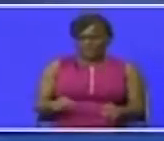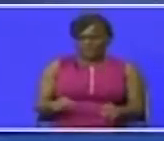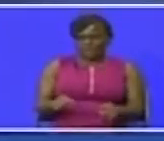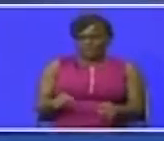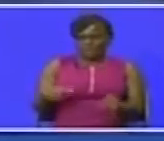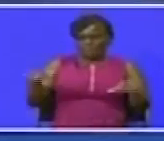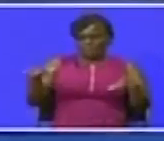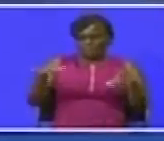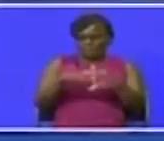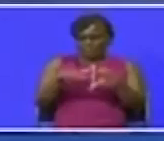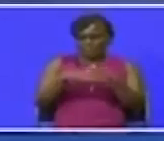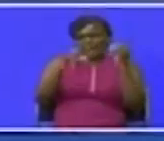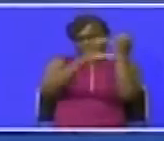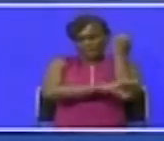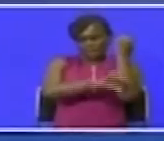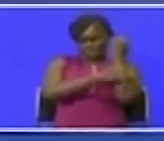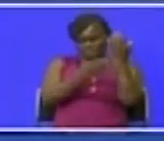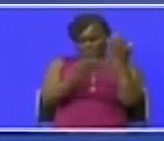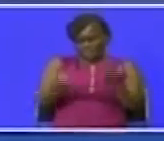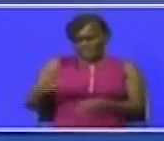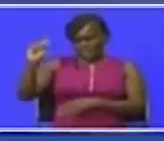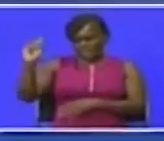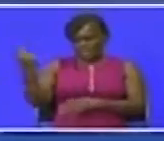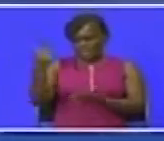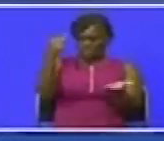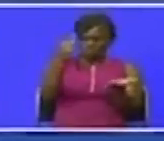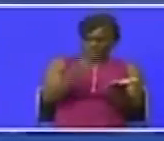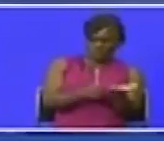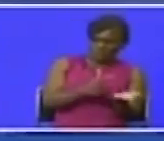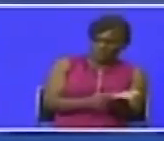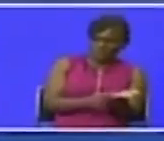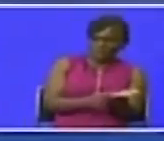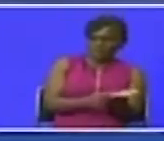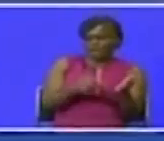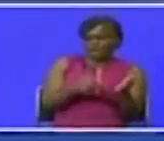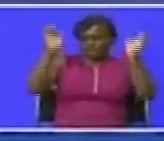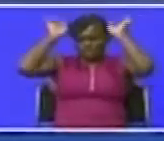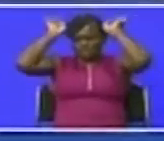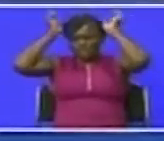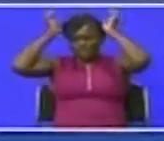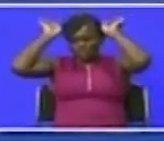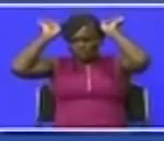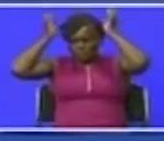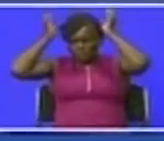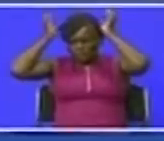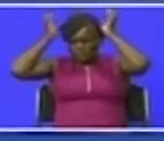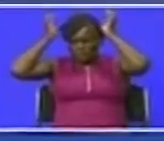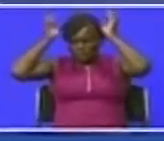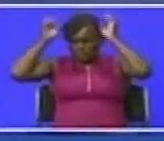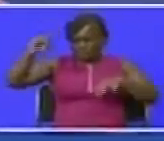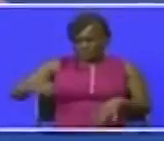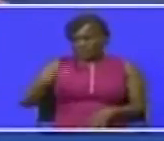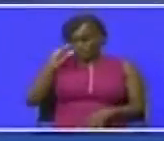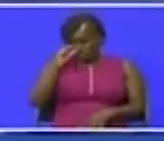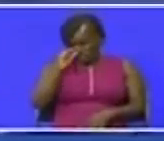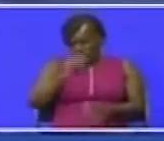of all Comesa member countries, Kenya, Uganda, and Ethiopia, and